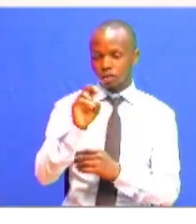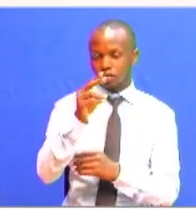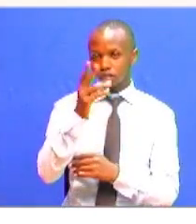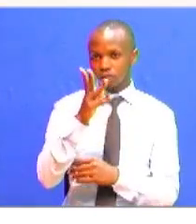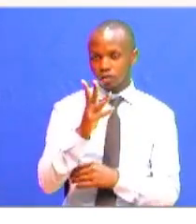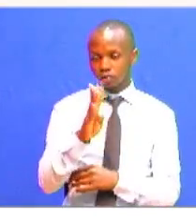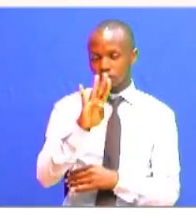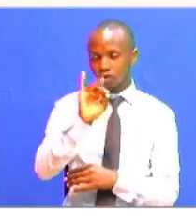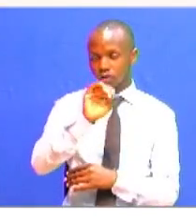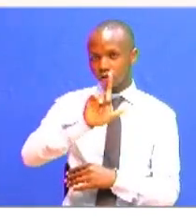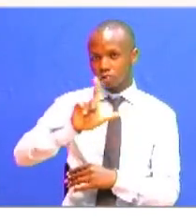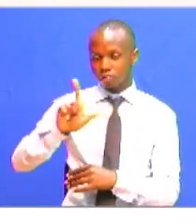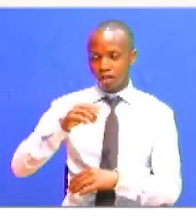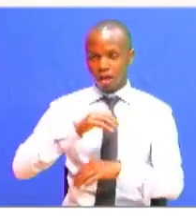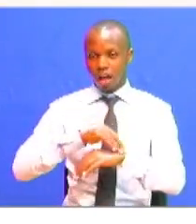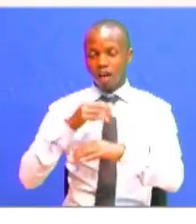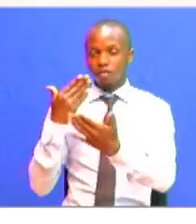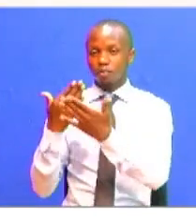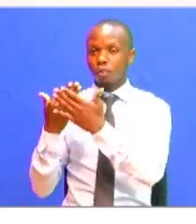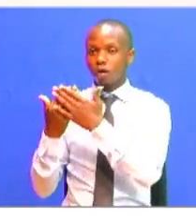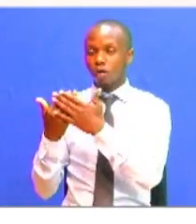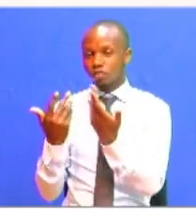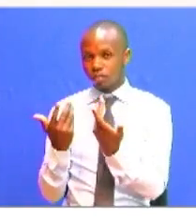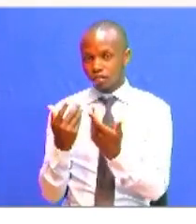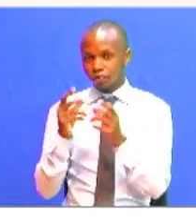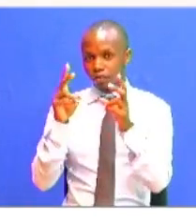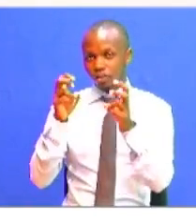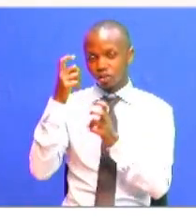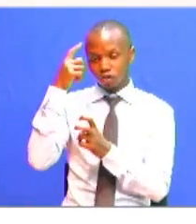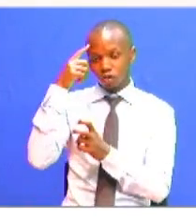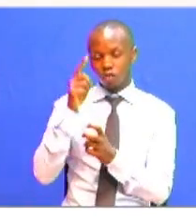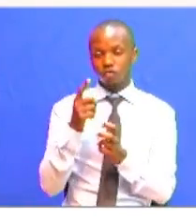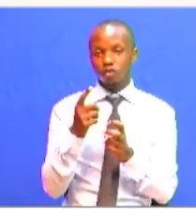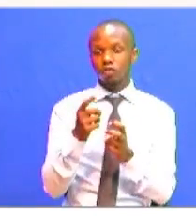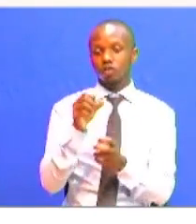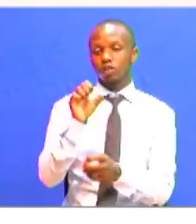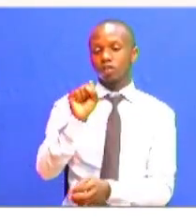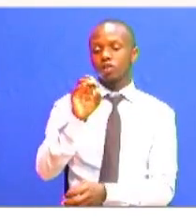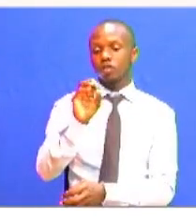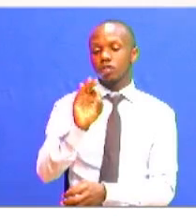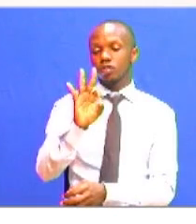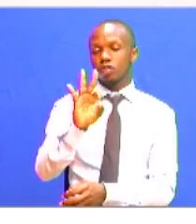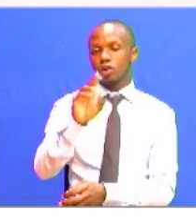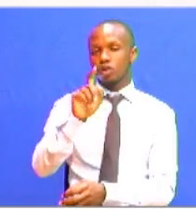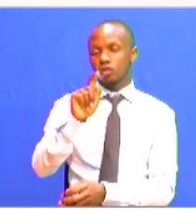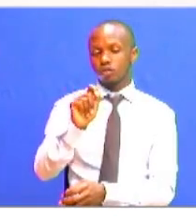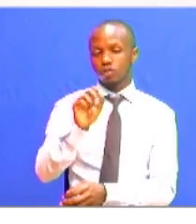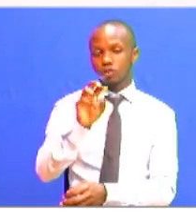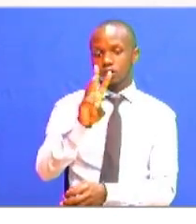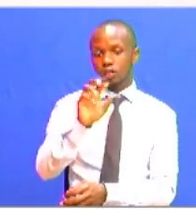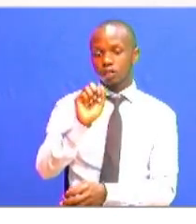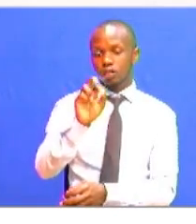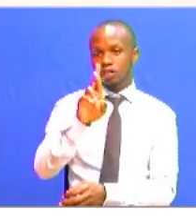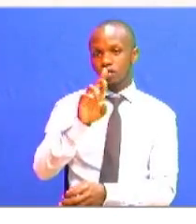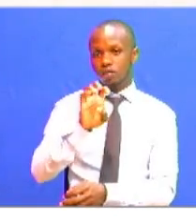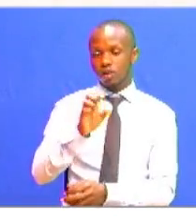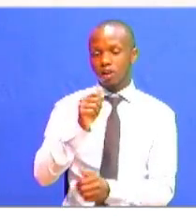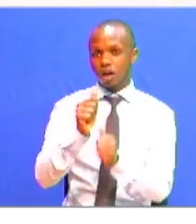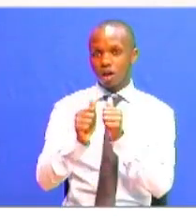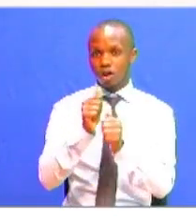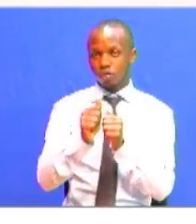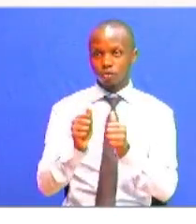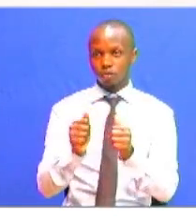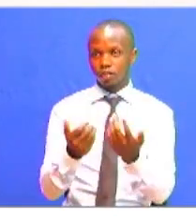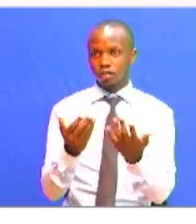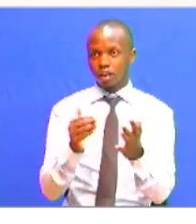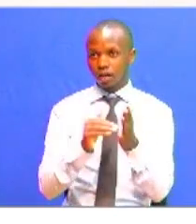subject to withholding tax the issue of software distribution, which goes against international best practice.